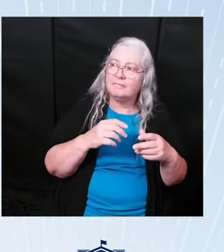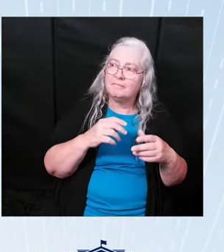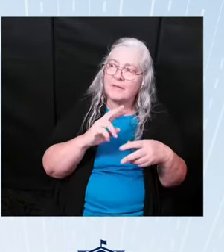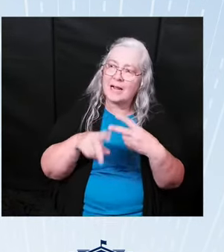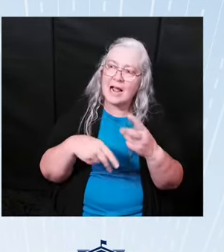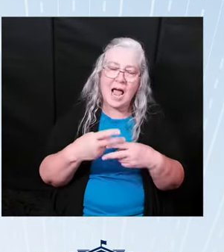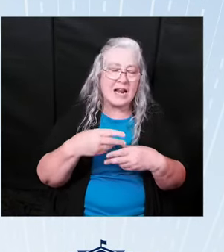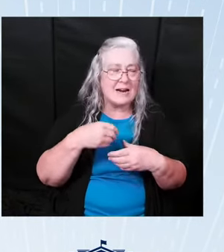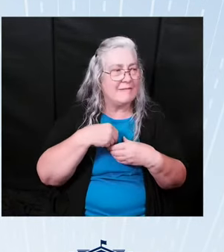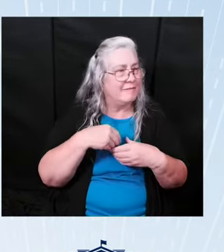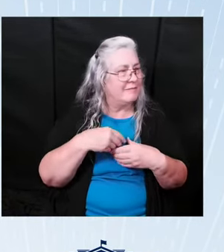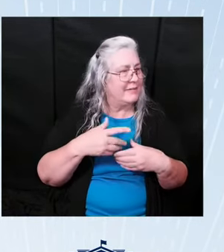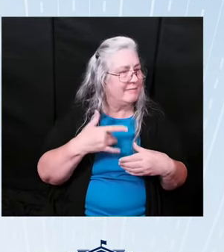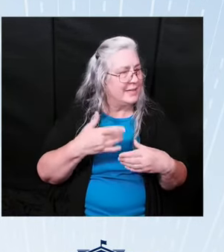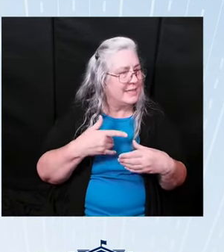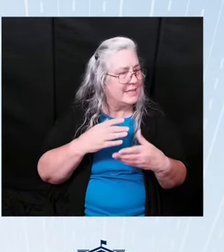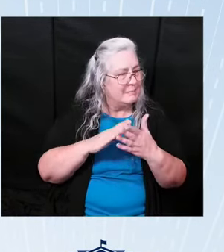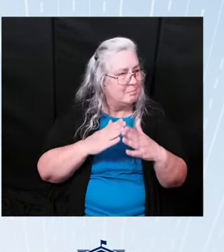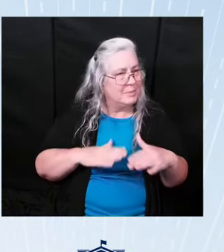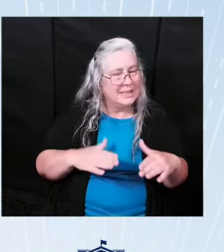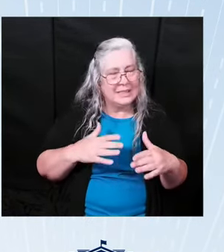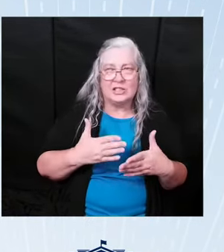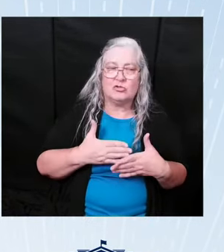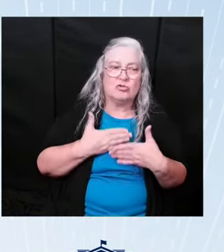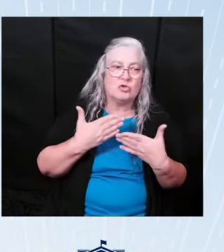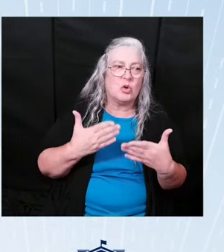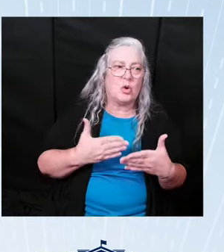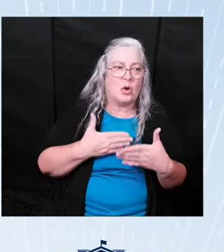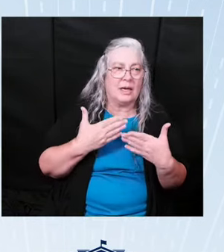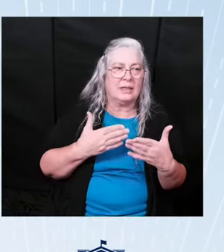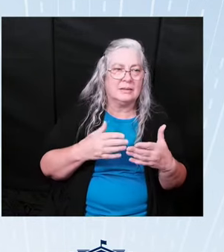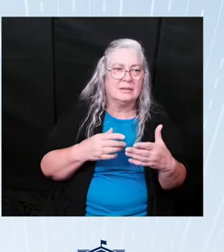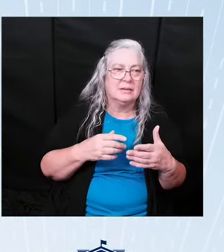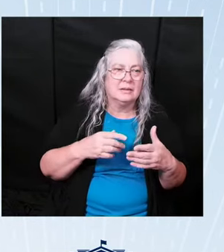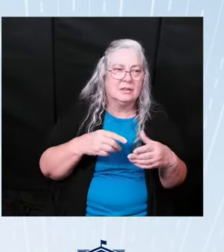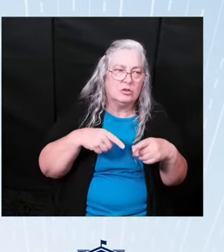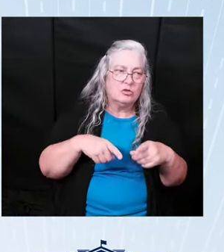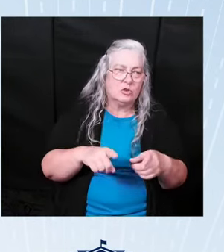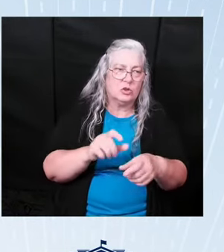storytellers, sometimes better than government.